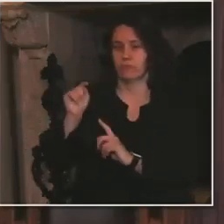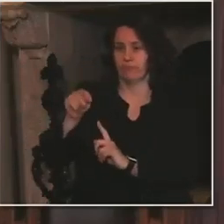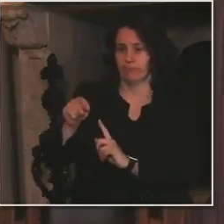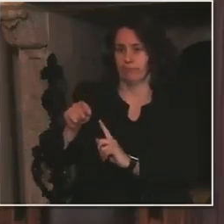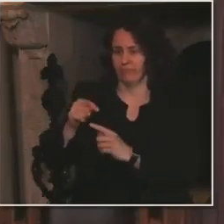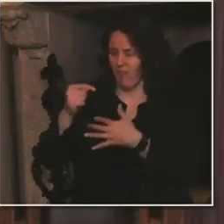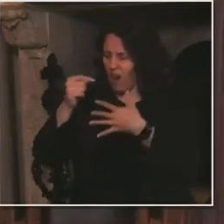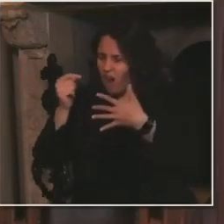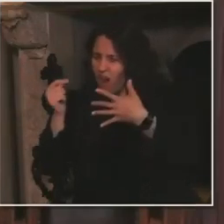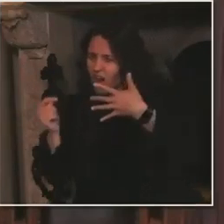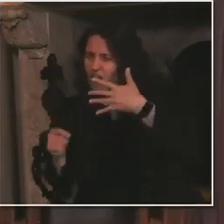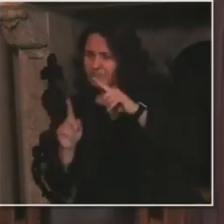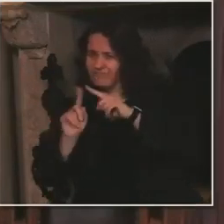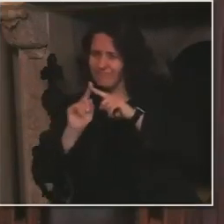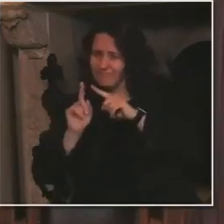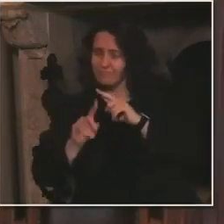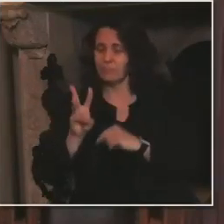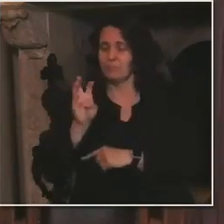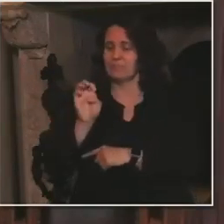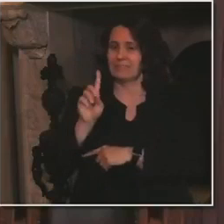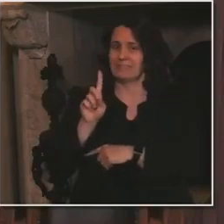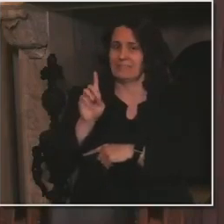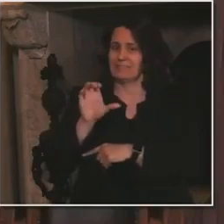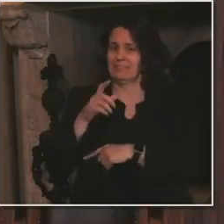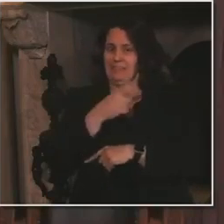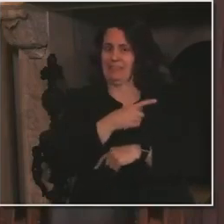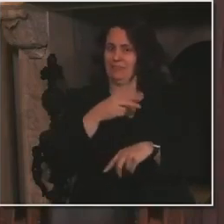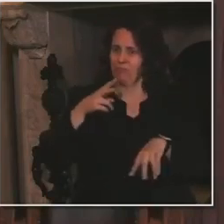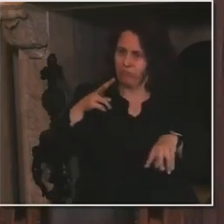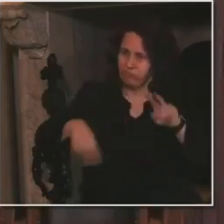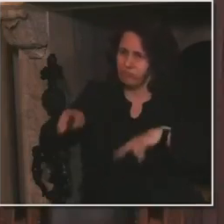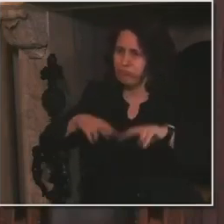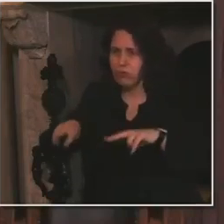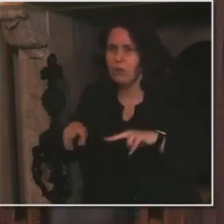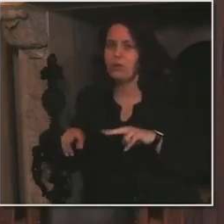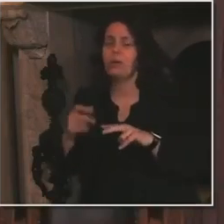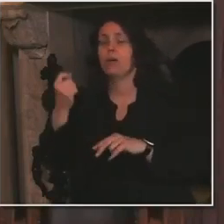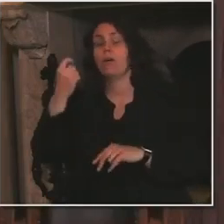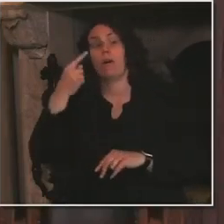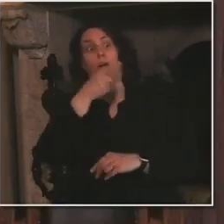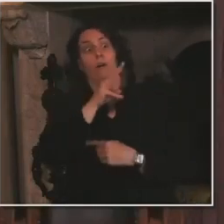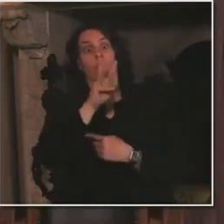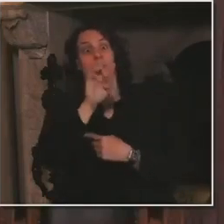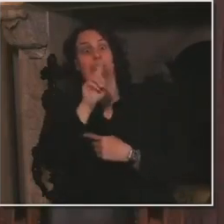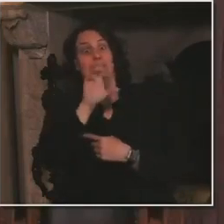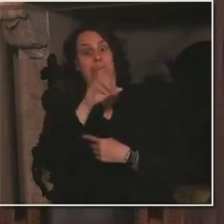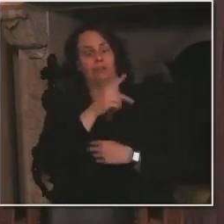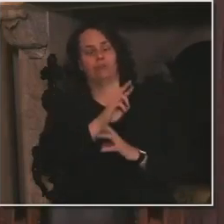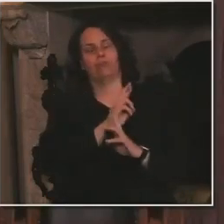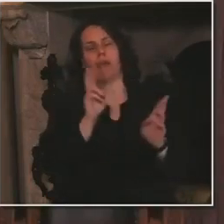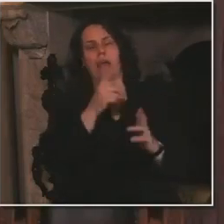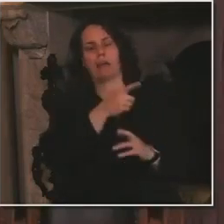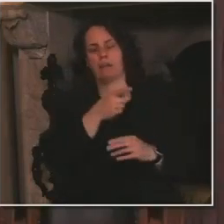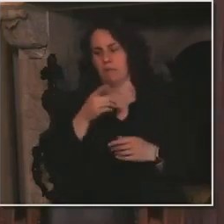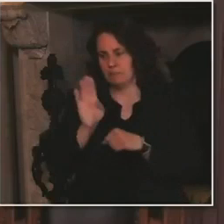WEDC, Economic Development Corporation, all have good ideas around social distancing, whether